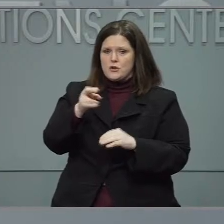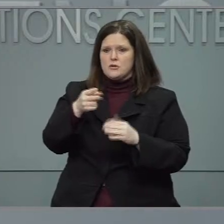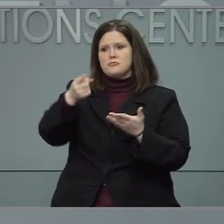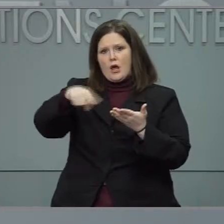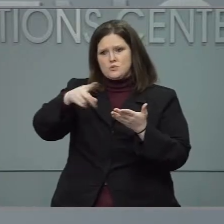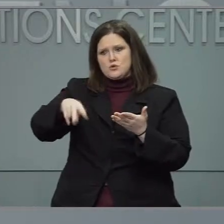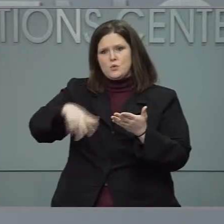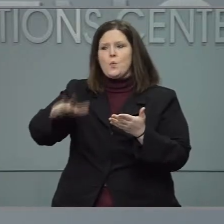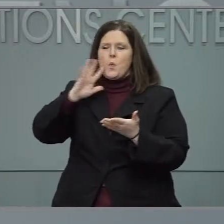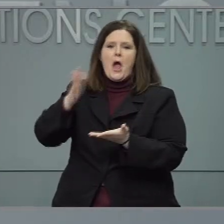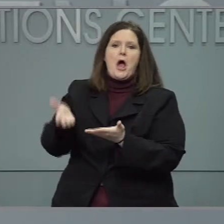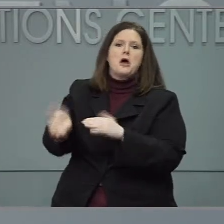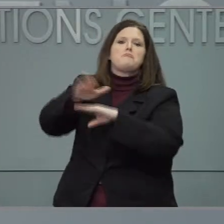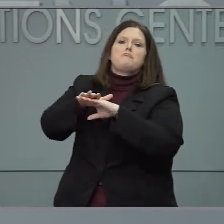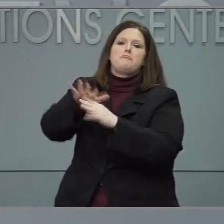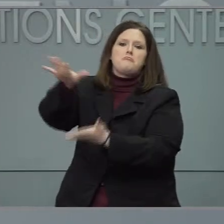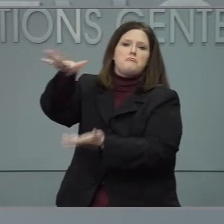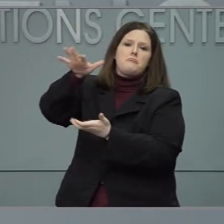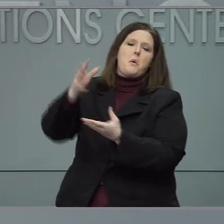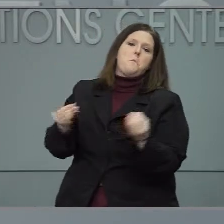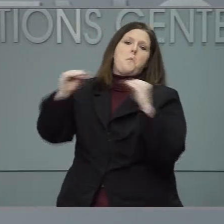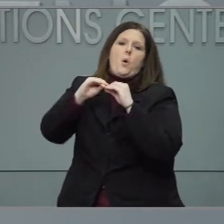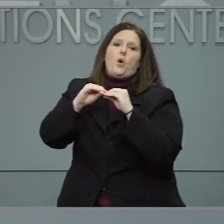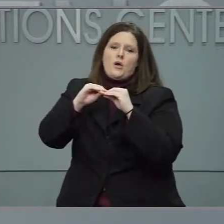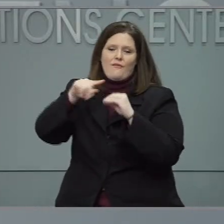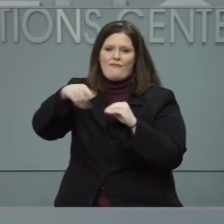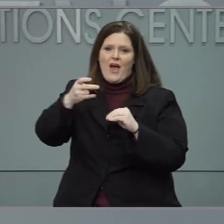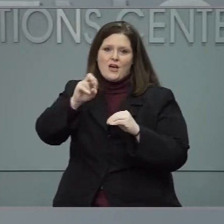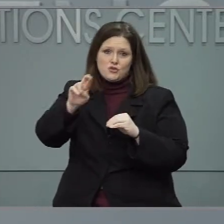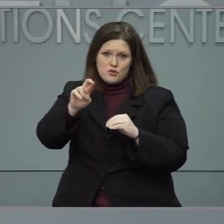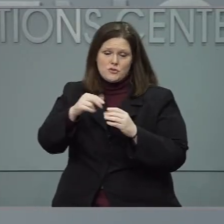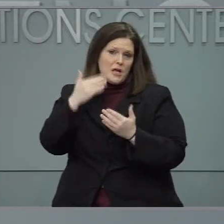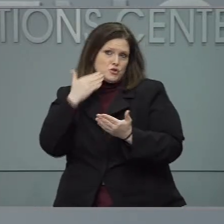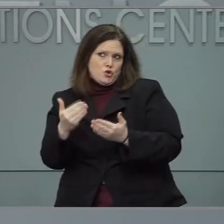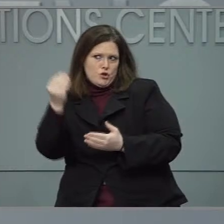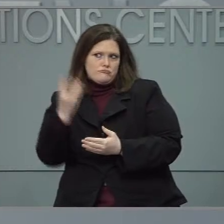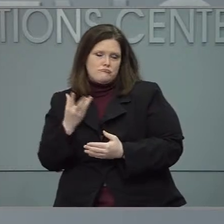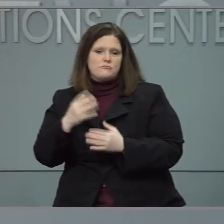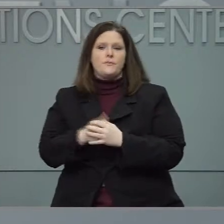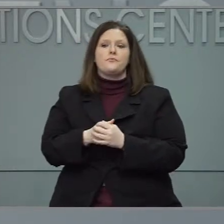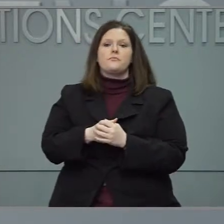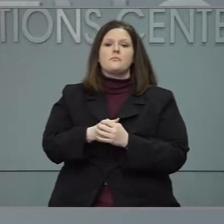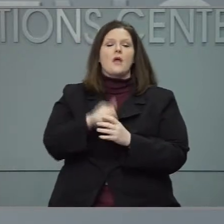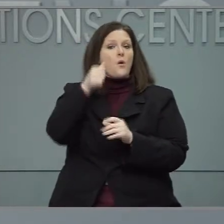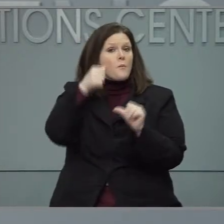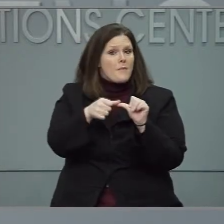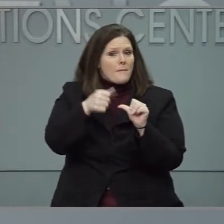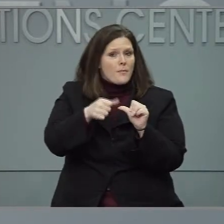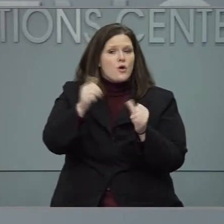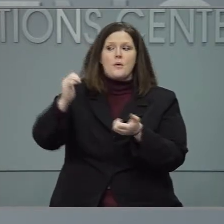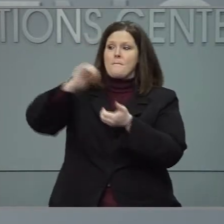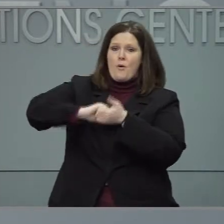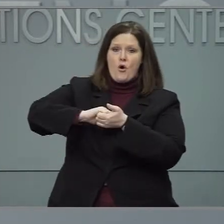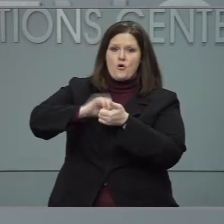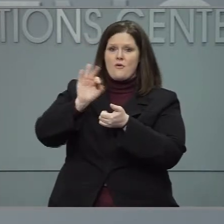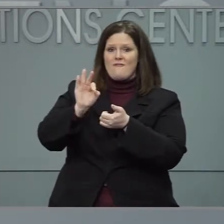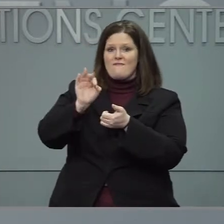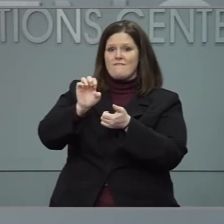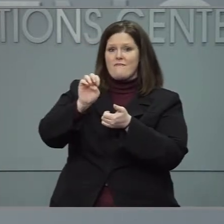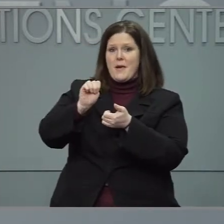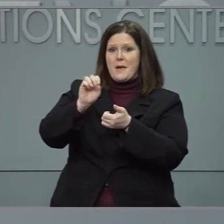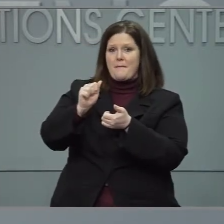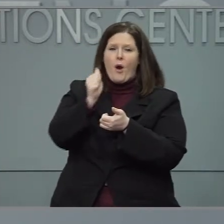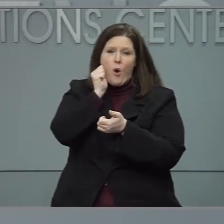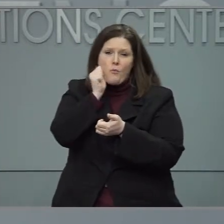good news. And as a reminder that we are opening the site in Greensboro, that is a partnership with FEMA. That also